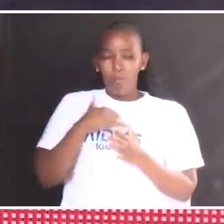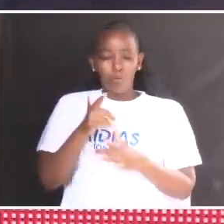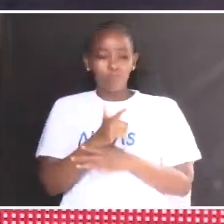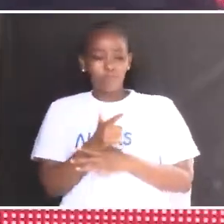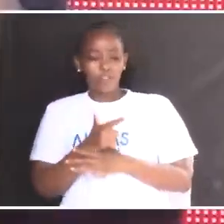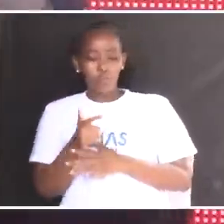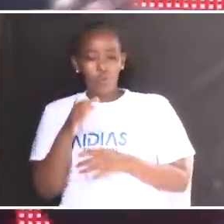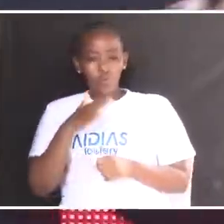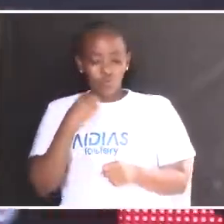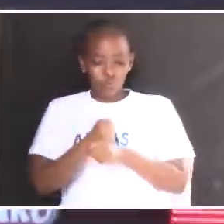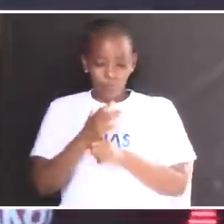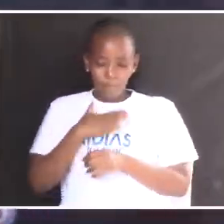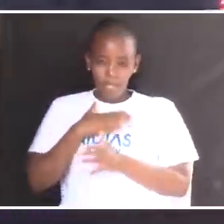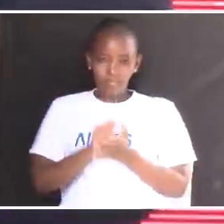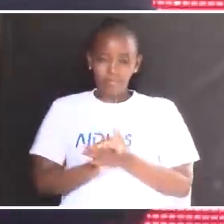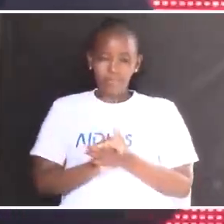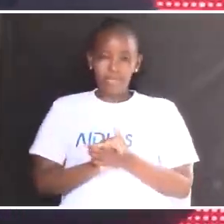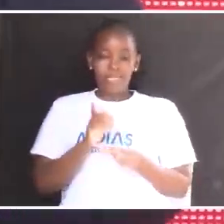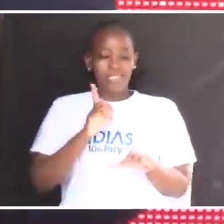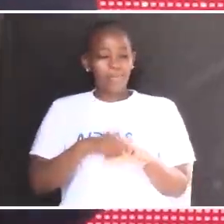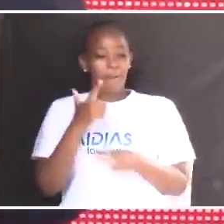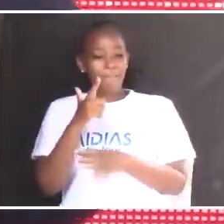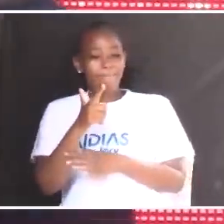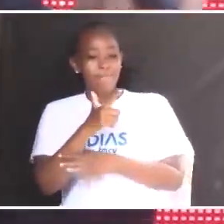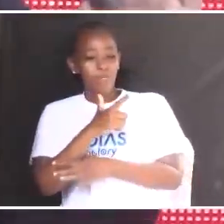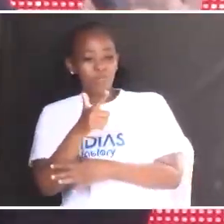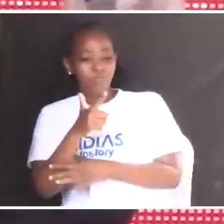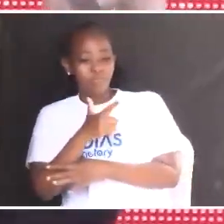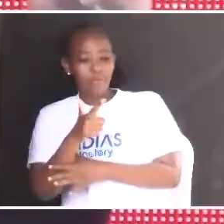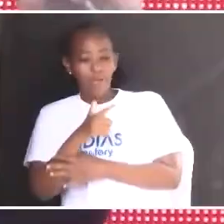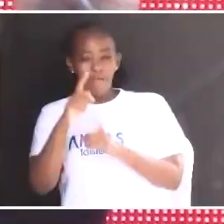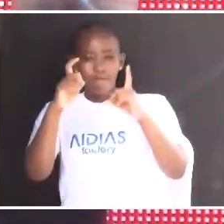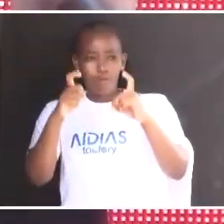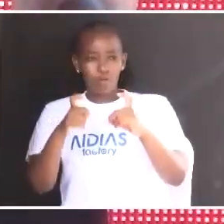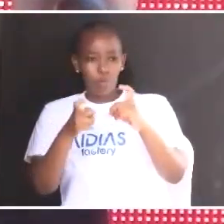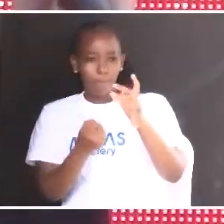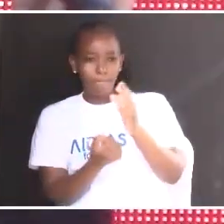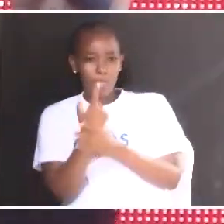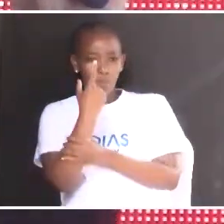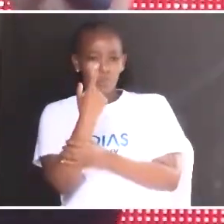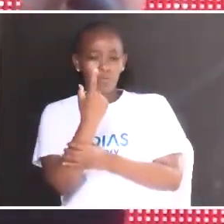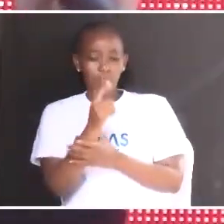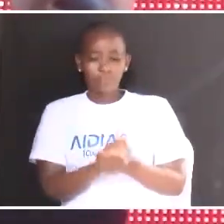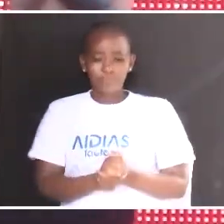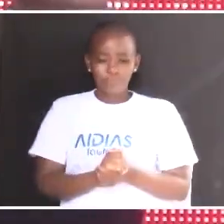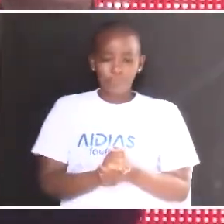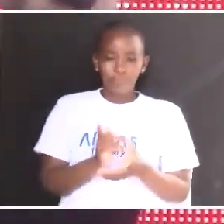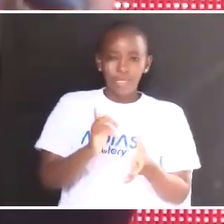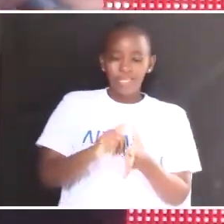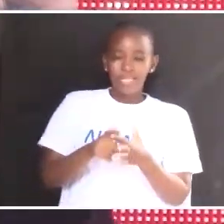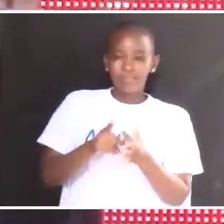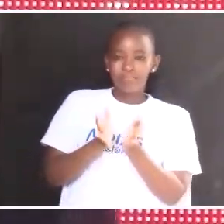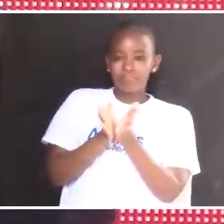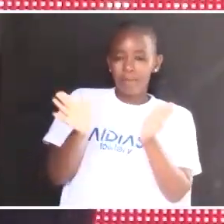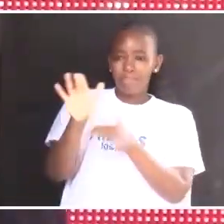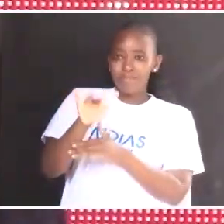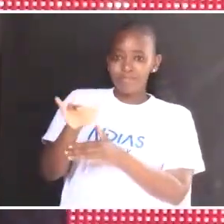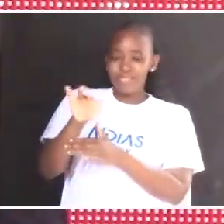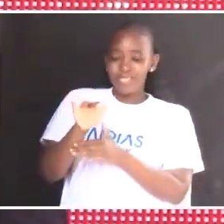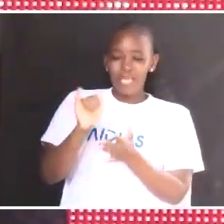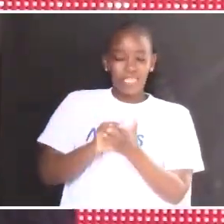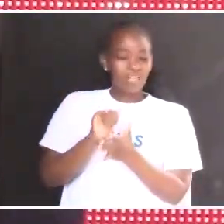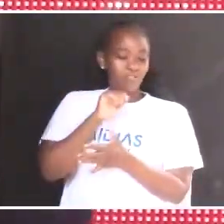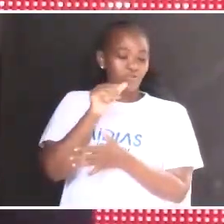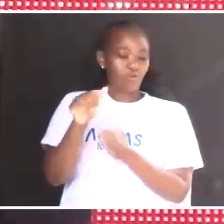yangu. In the course of shooting, your photography na appear. Then, if it is in a public place, that is